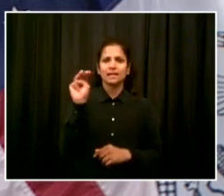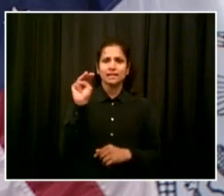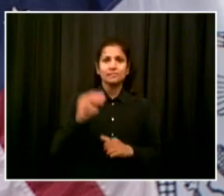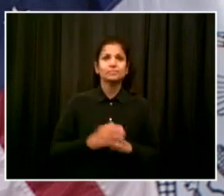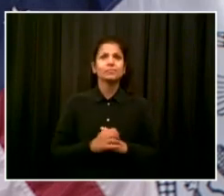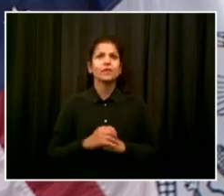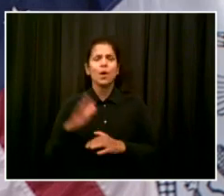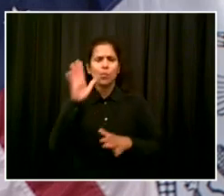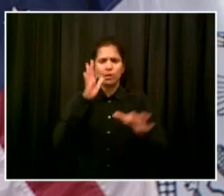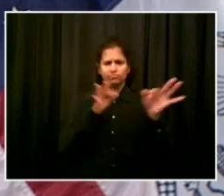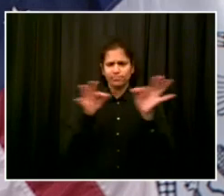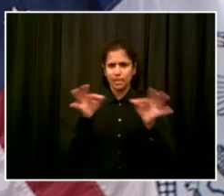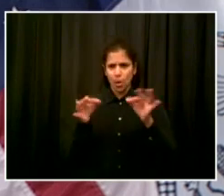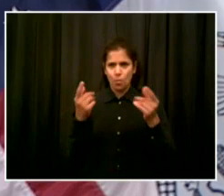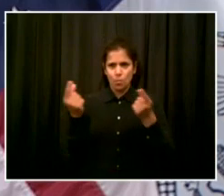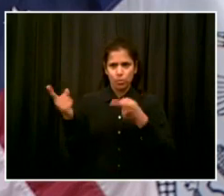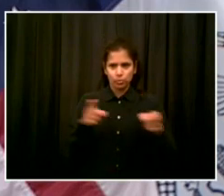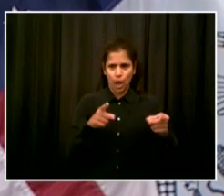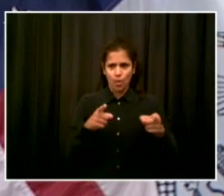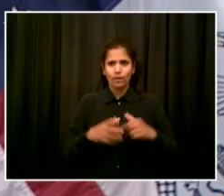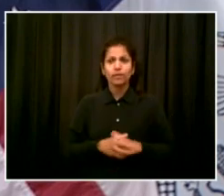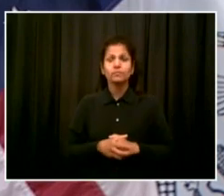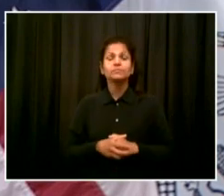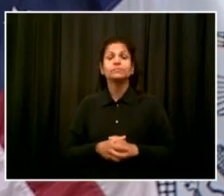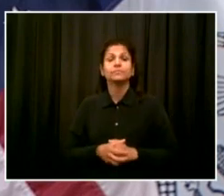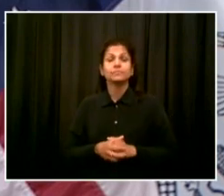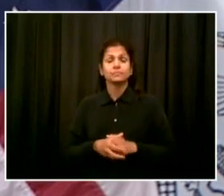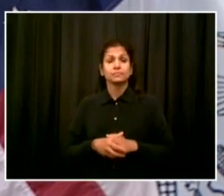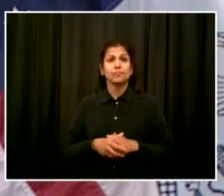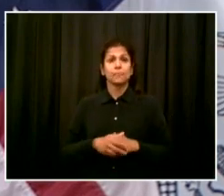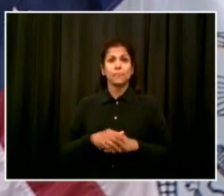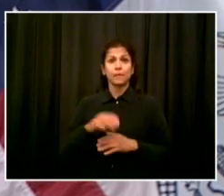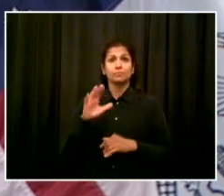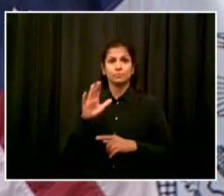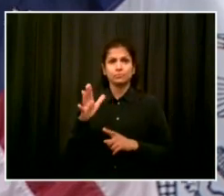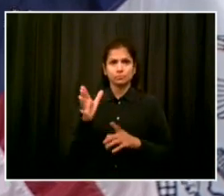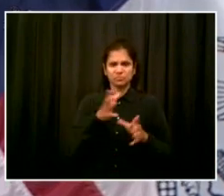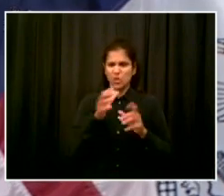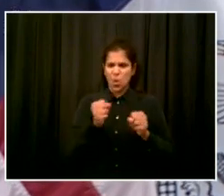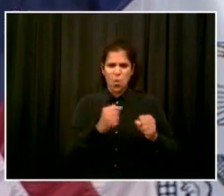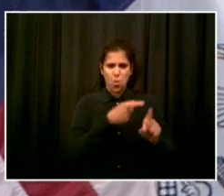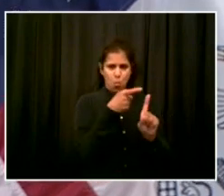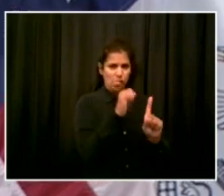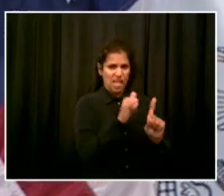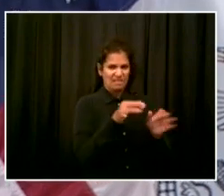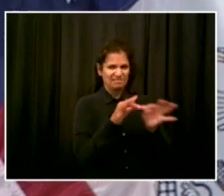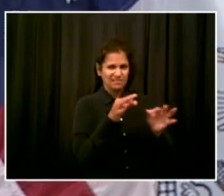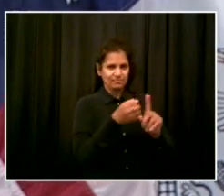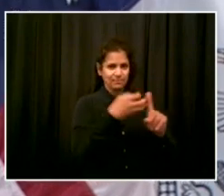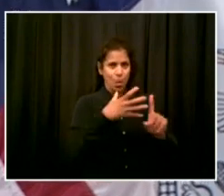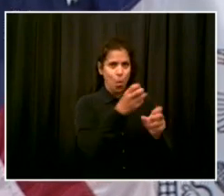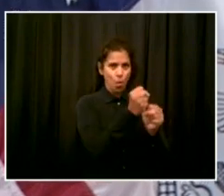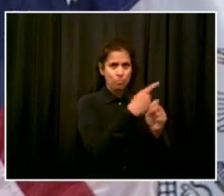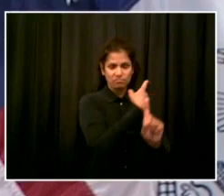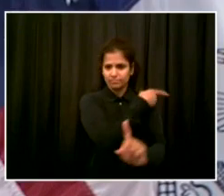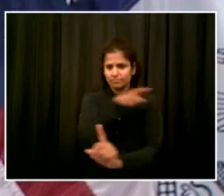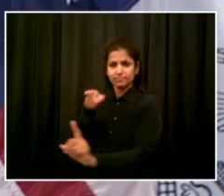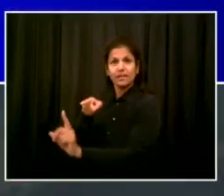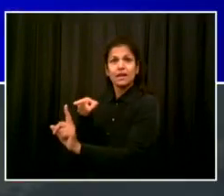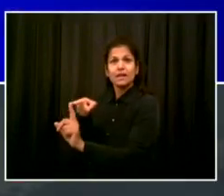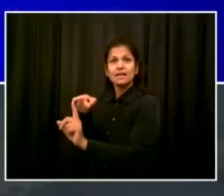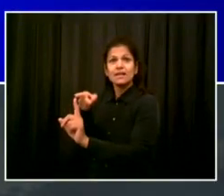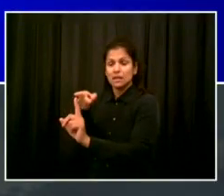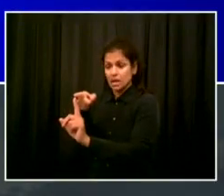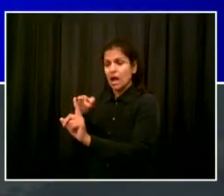in a moment. But first, I want to talk about the battle against violence, the work we need to do every day to keep our